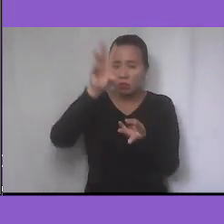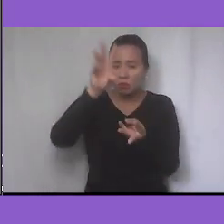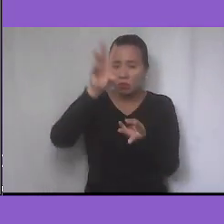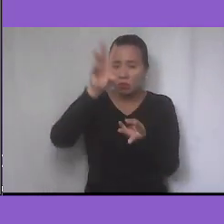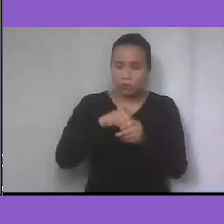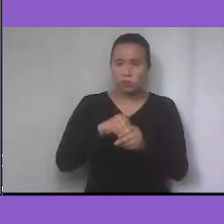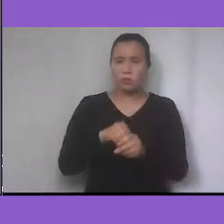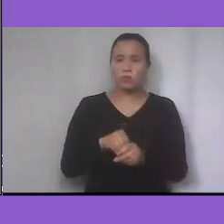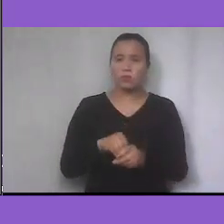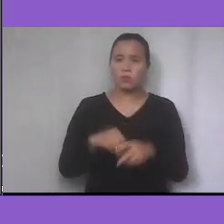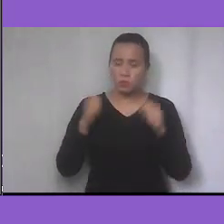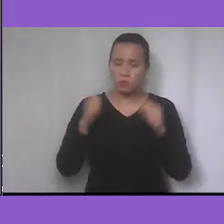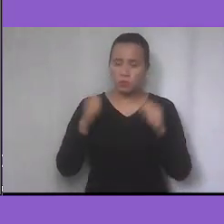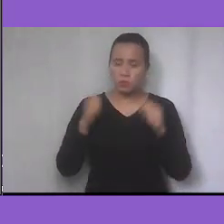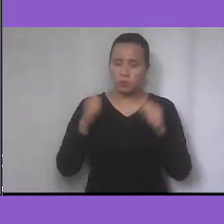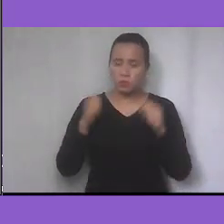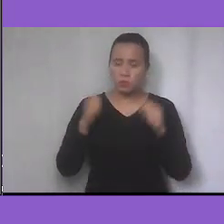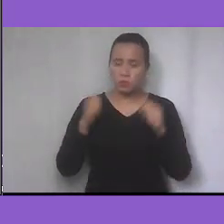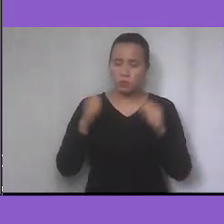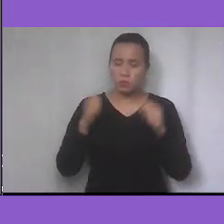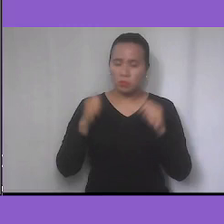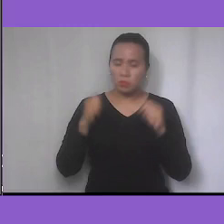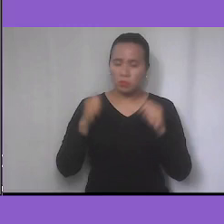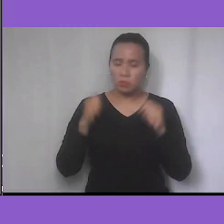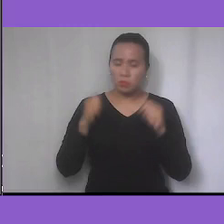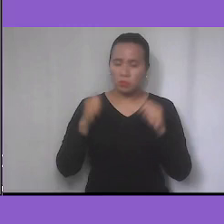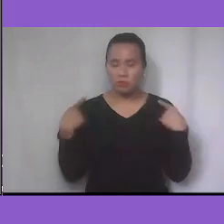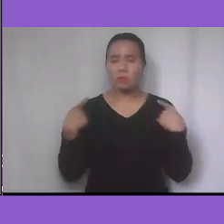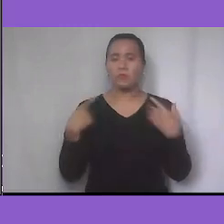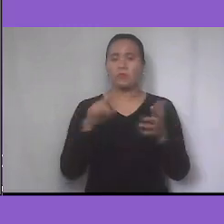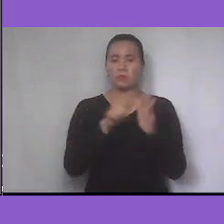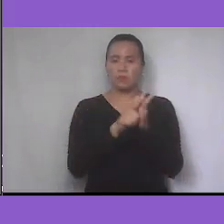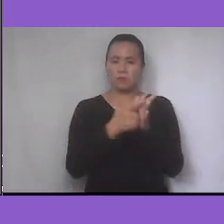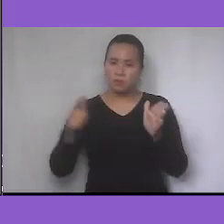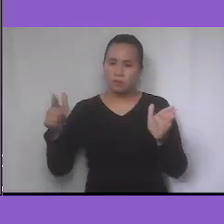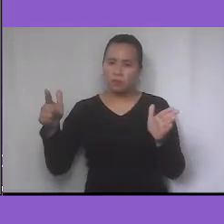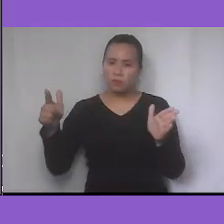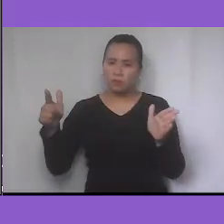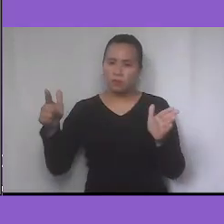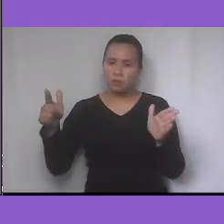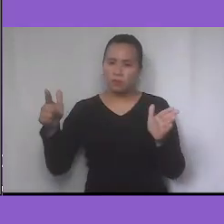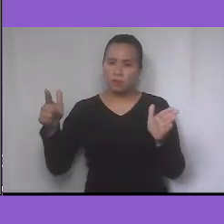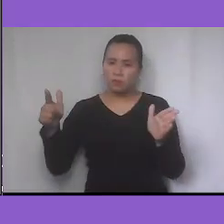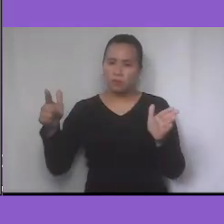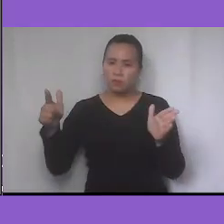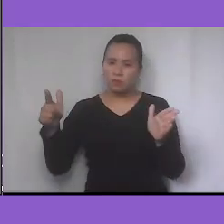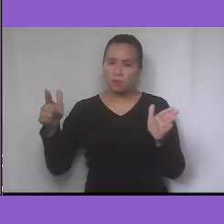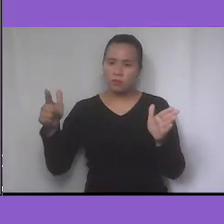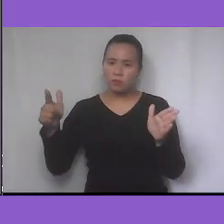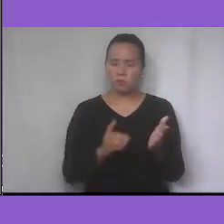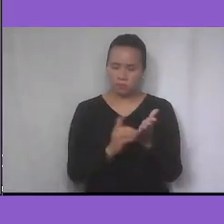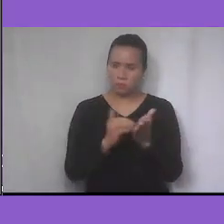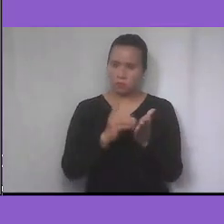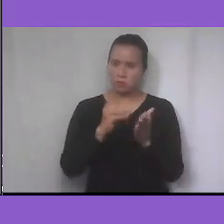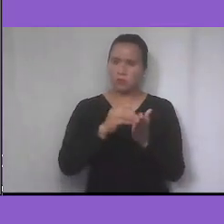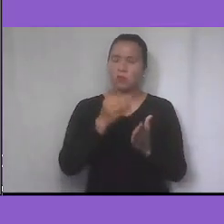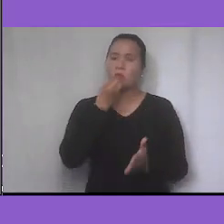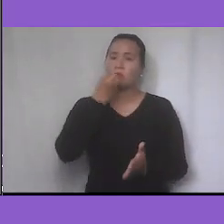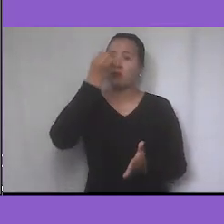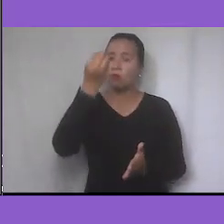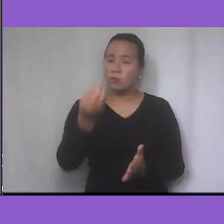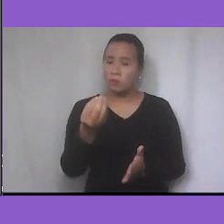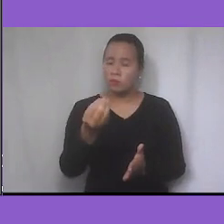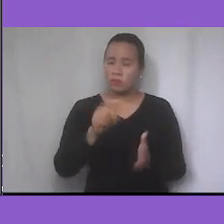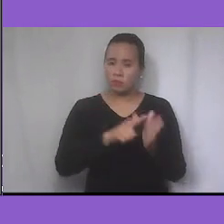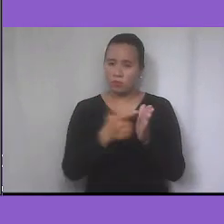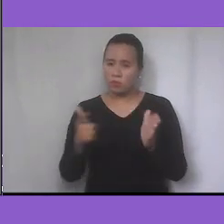the language for it. Kaya magsalita, magsalita, magsalita. Let's develop oral language and vocabulary.